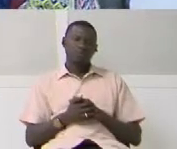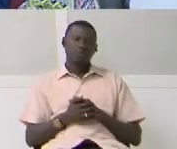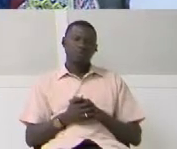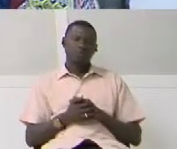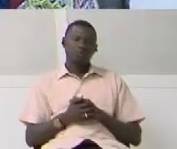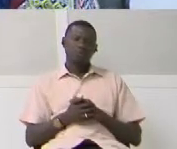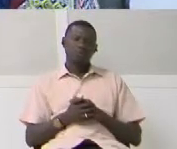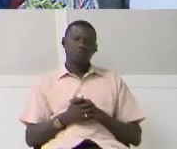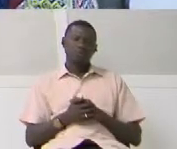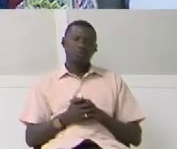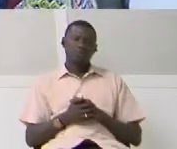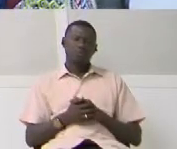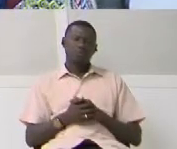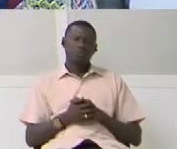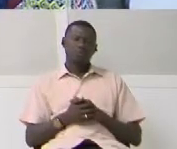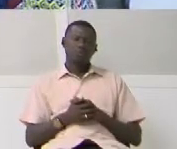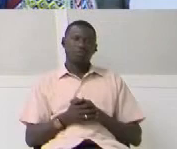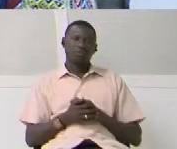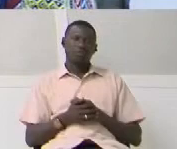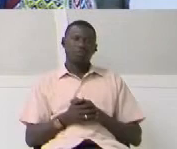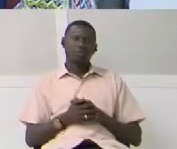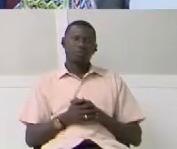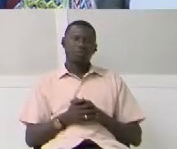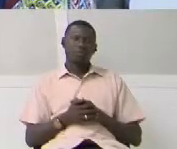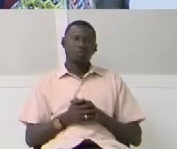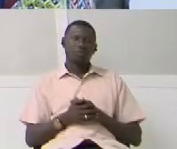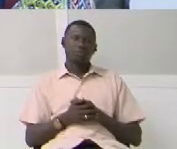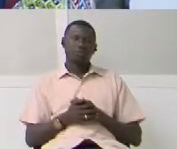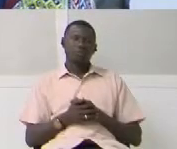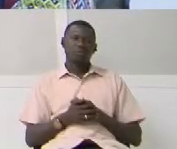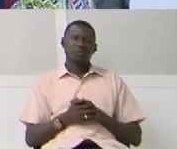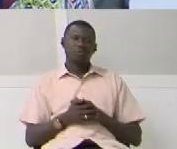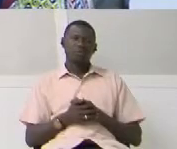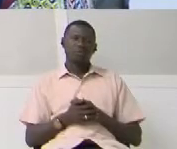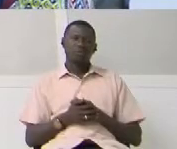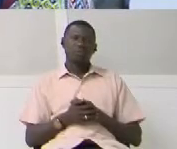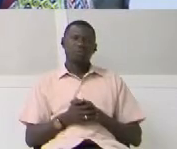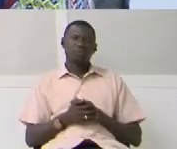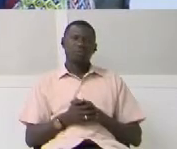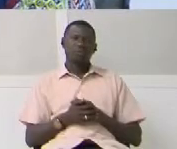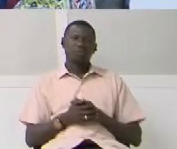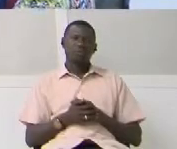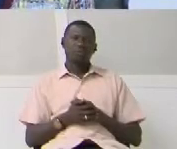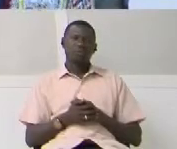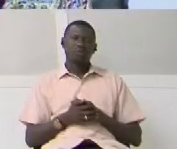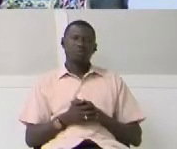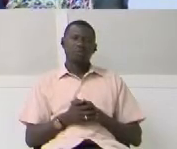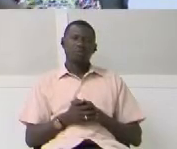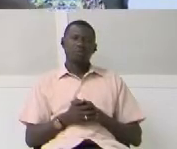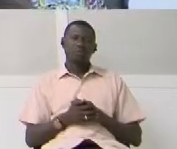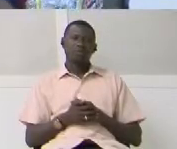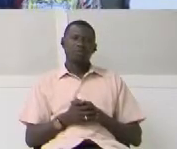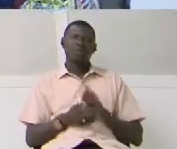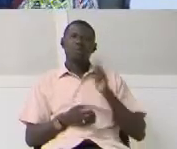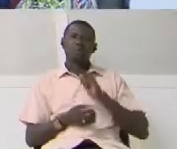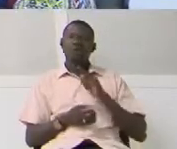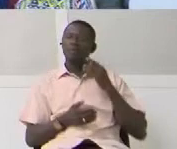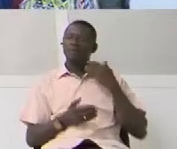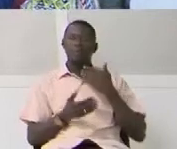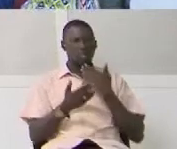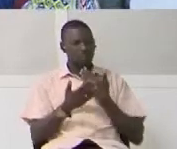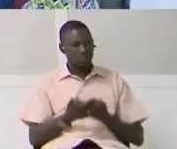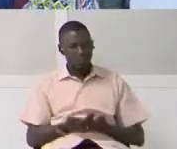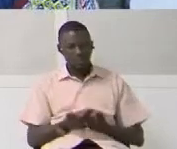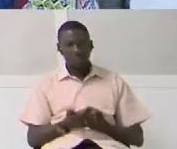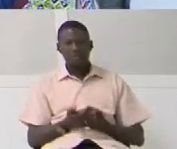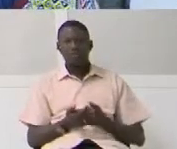lima ñaan comme son bi chairman bi ak deputy yeah ak imam yi ñu ñepp what I